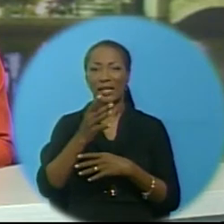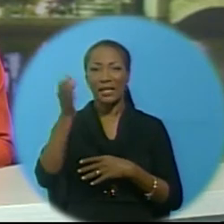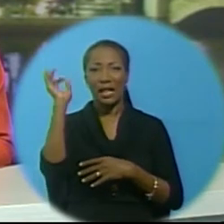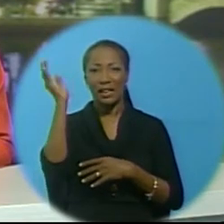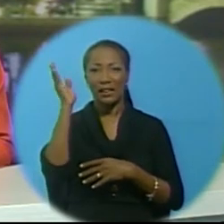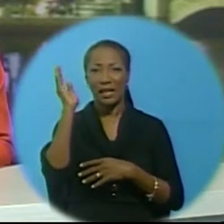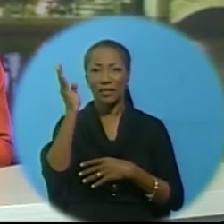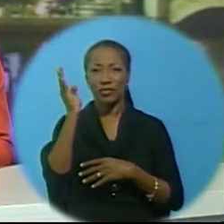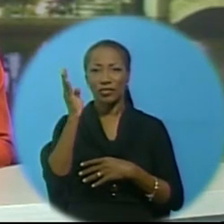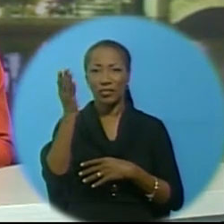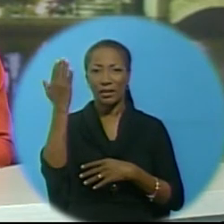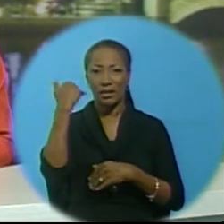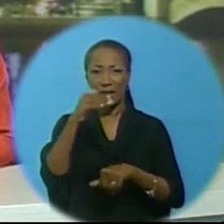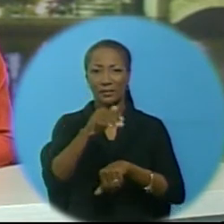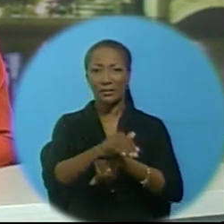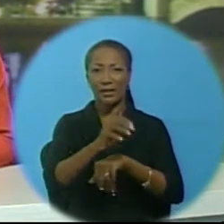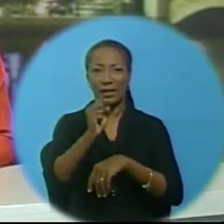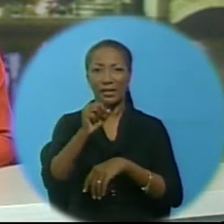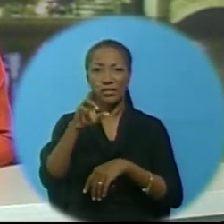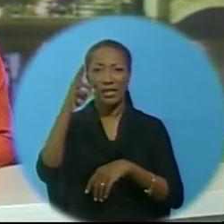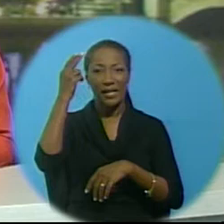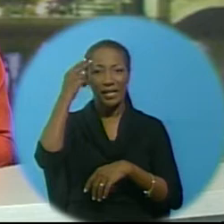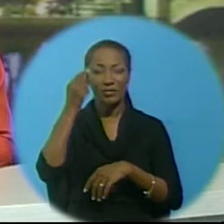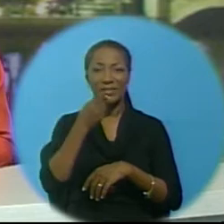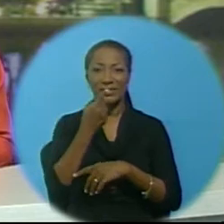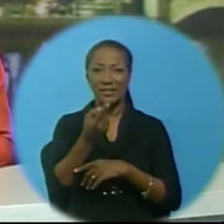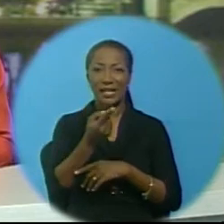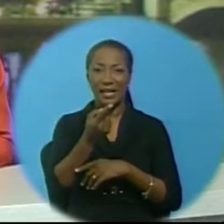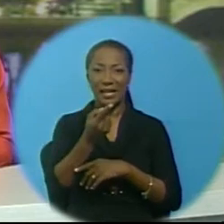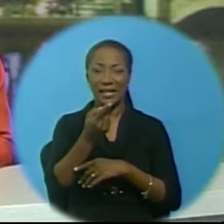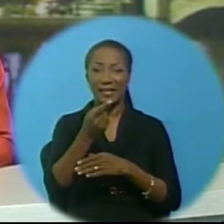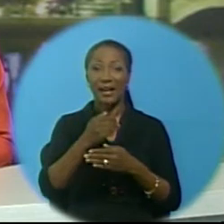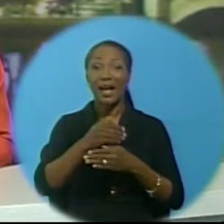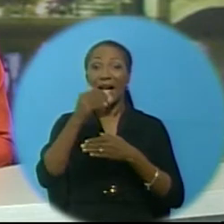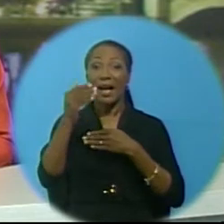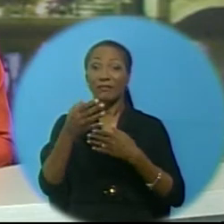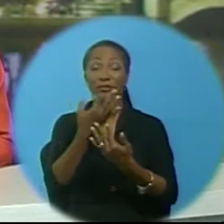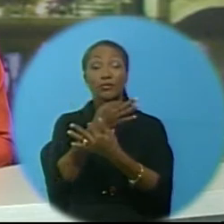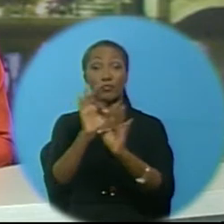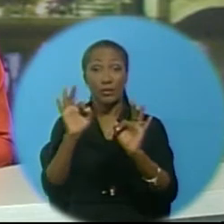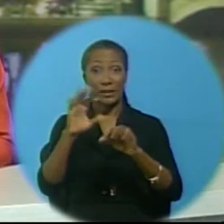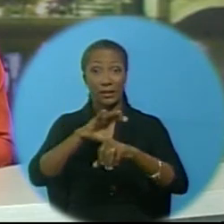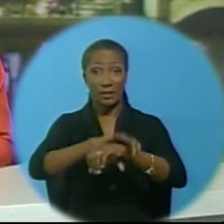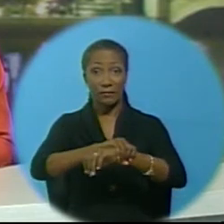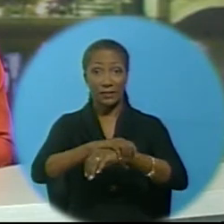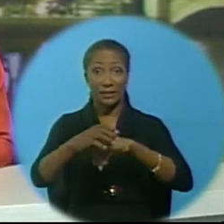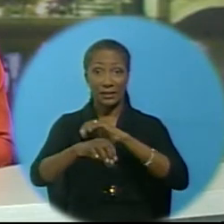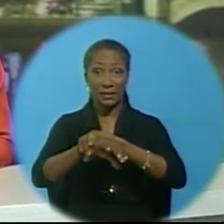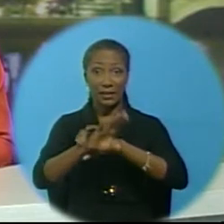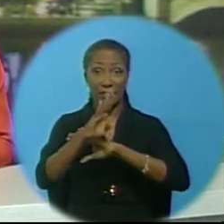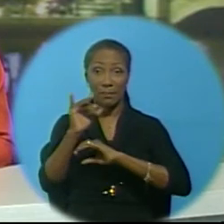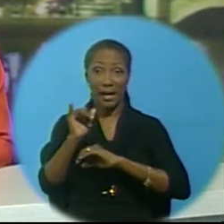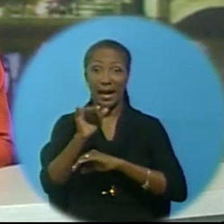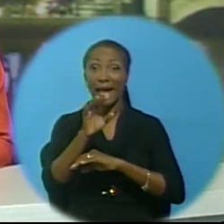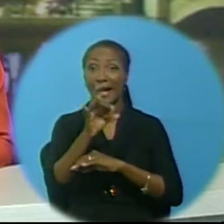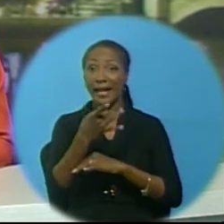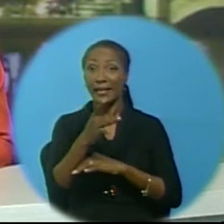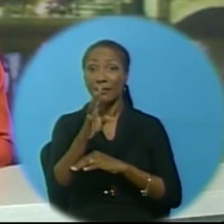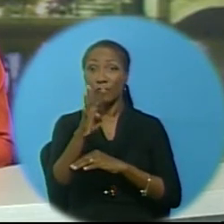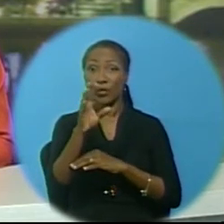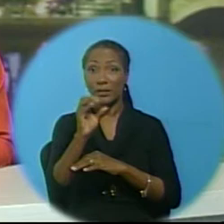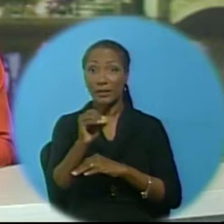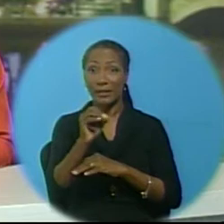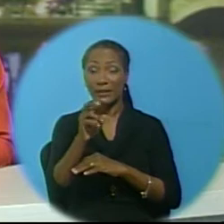Creative Imagination last night. Sir Hilary said after emancipation in Barbados, by 1840, there were